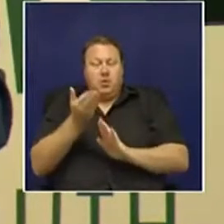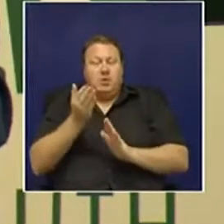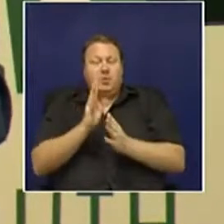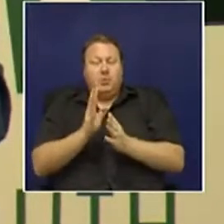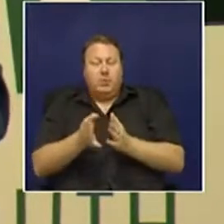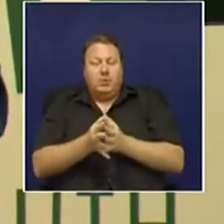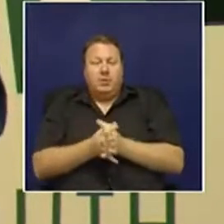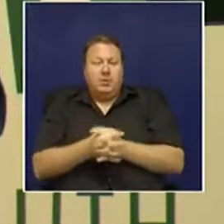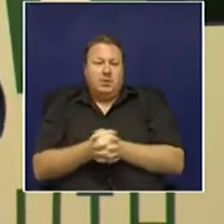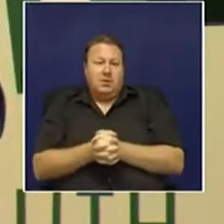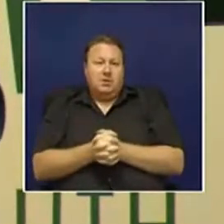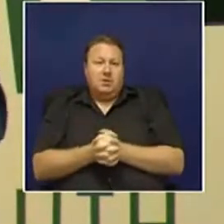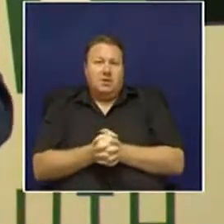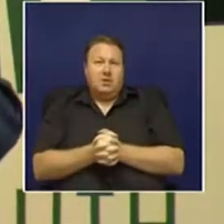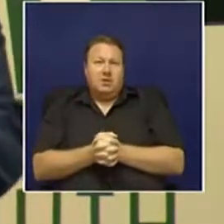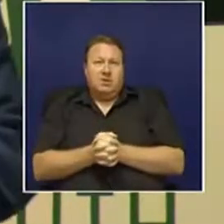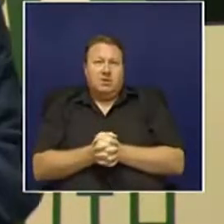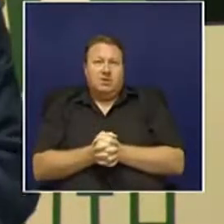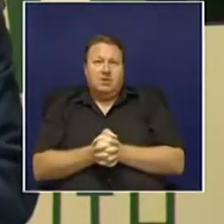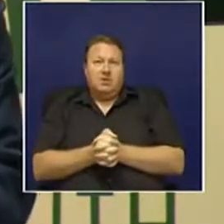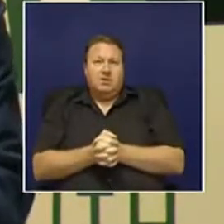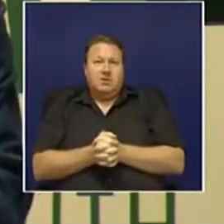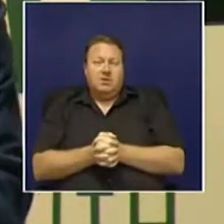than 5 years.